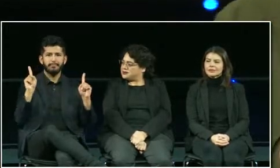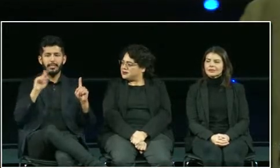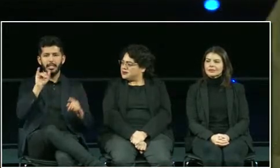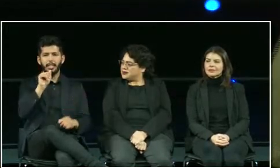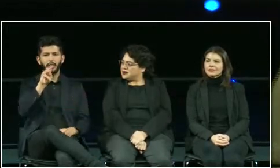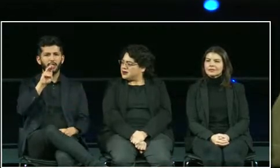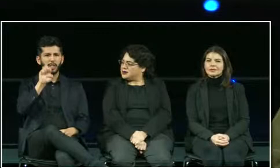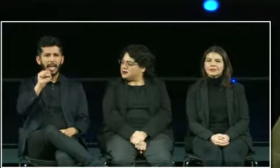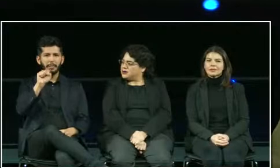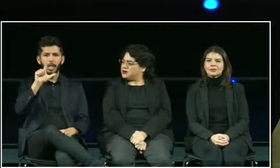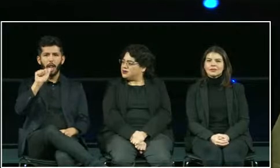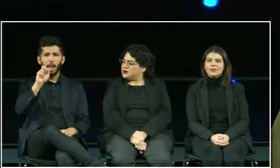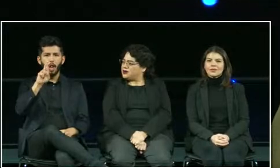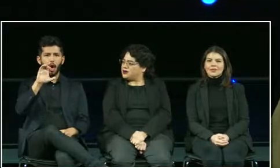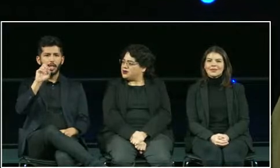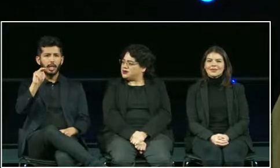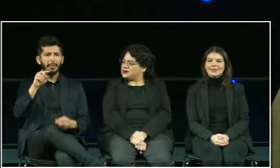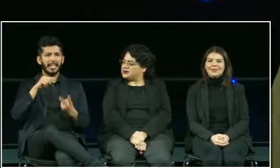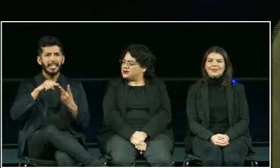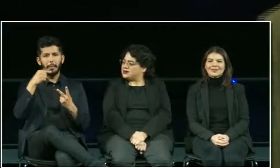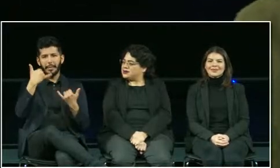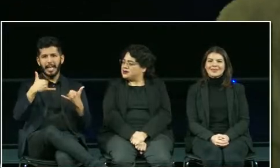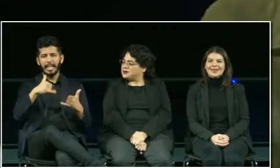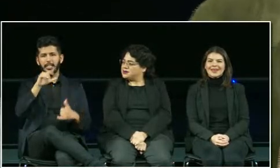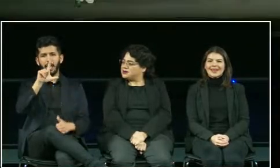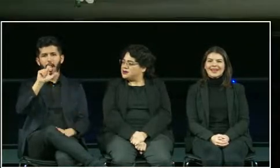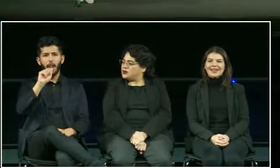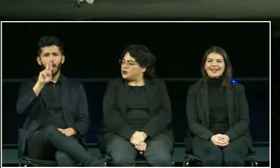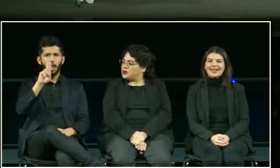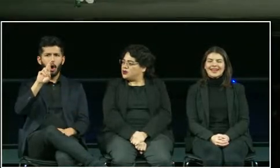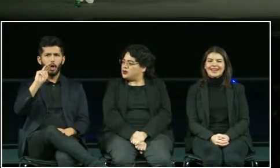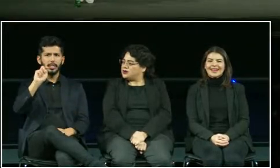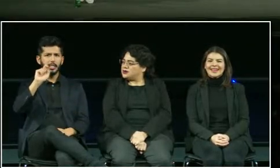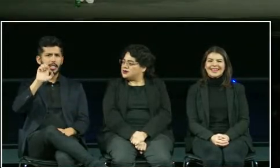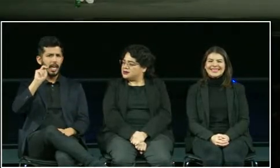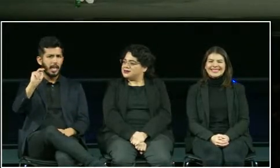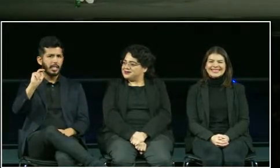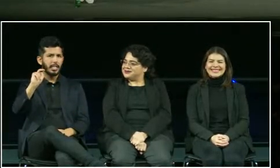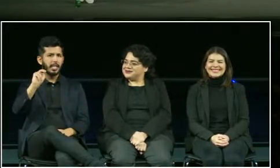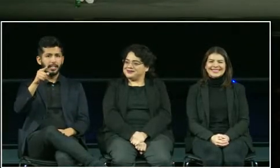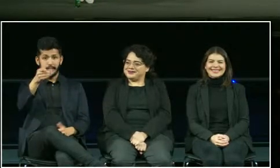Lorcan. Is he here today? I think he is. Give us a wave, James. There he is.